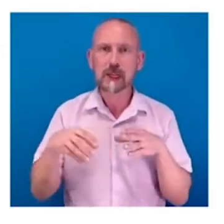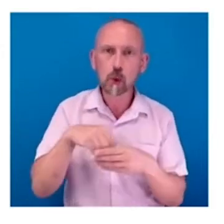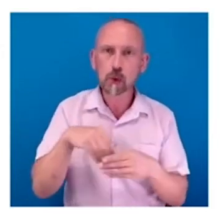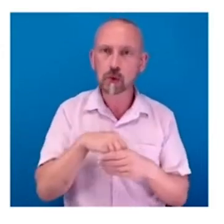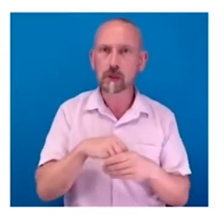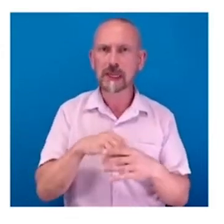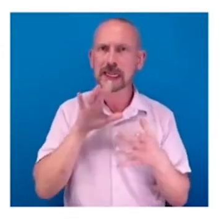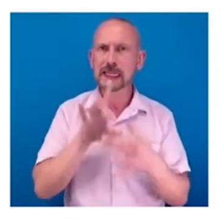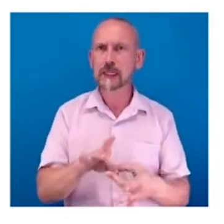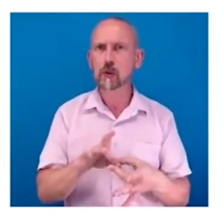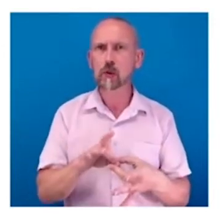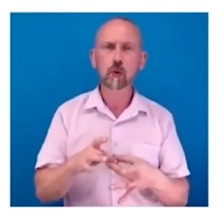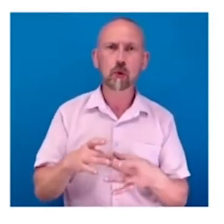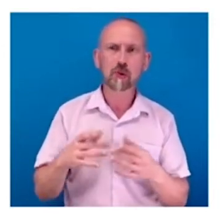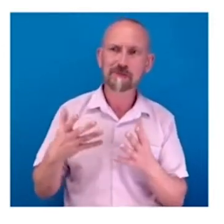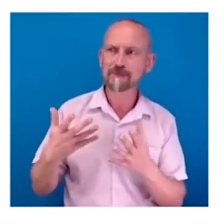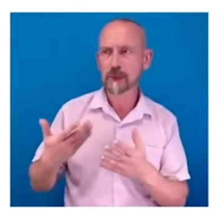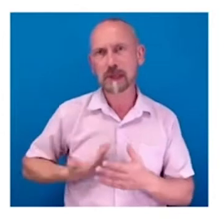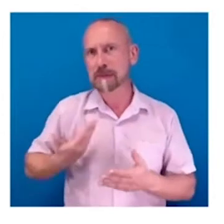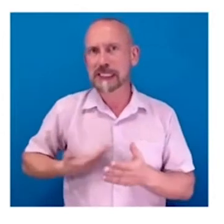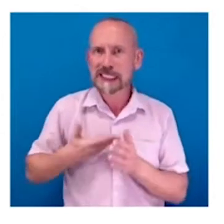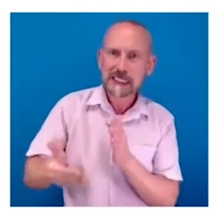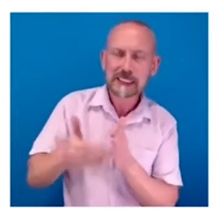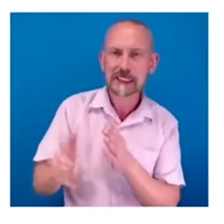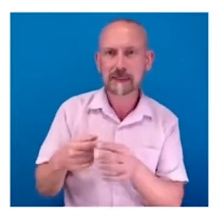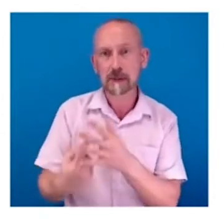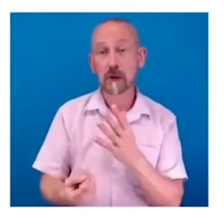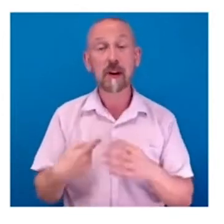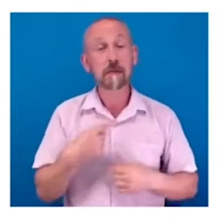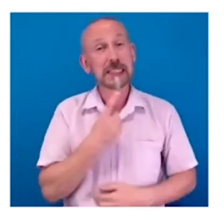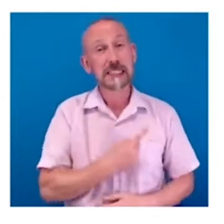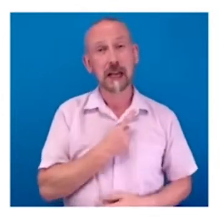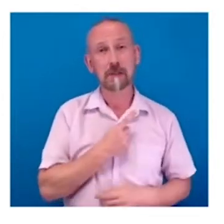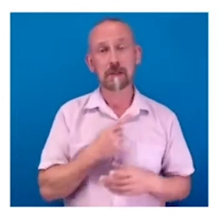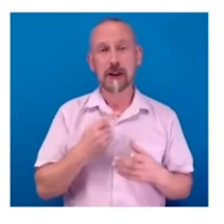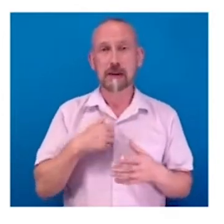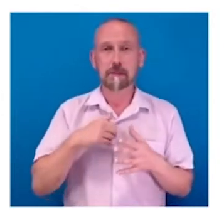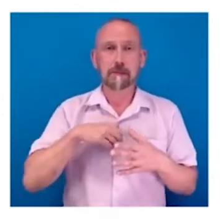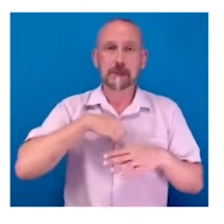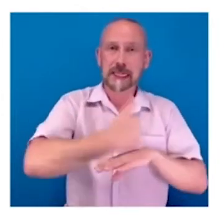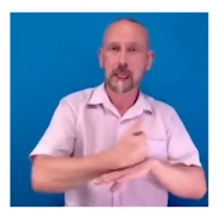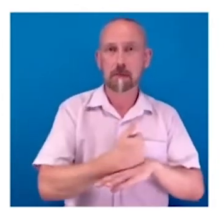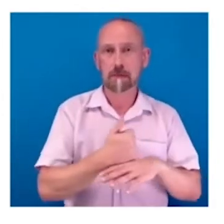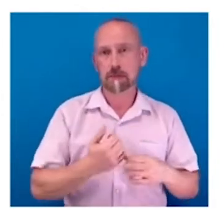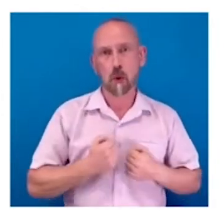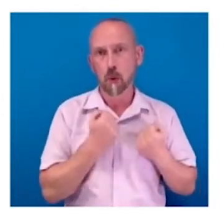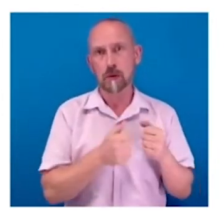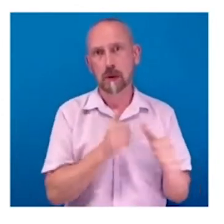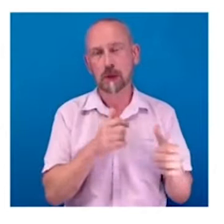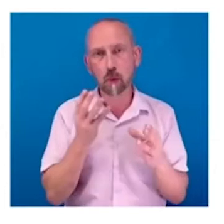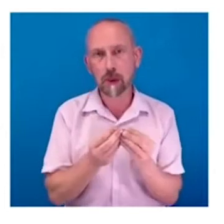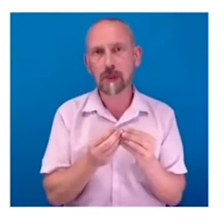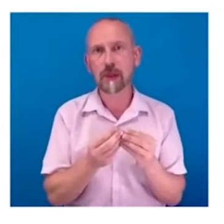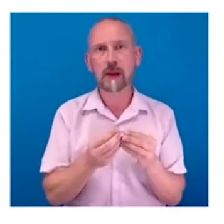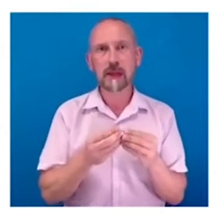commerciality of it. I'm basically someone who's building a startup with social good at the heart of it, and it's got massive commercial potential as well,